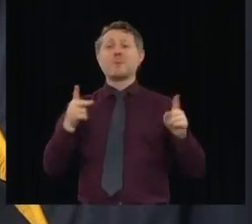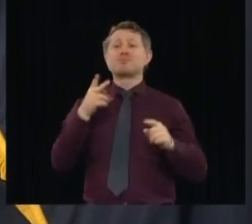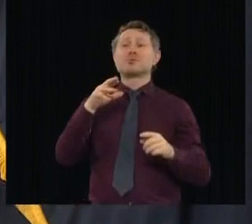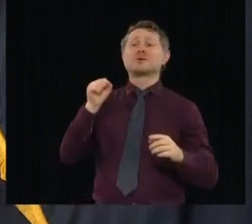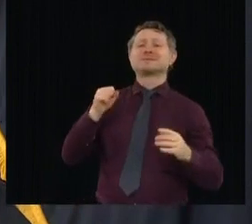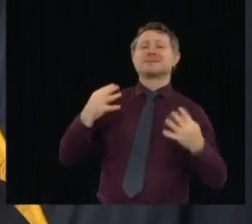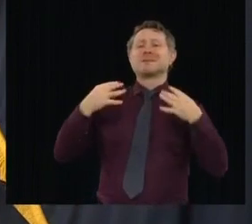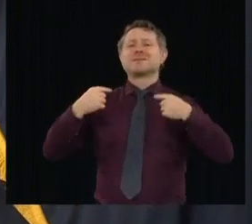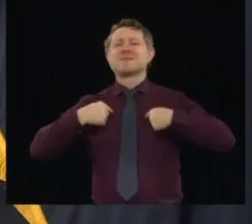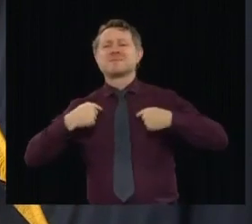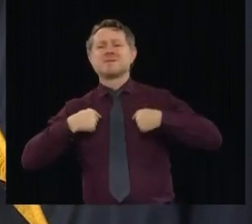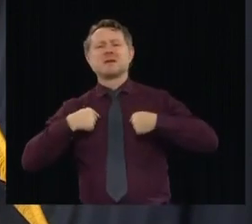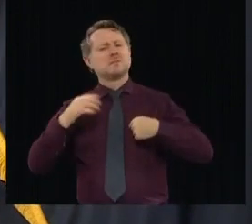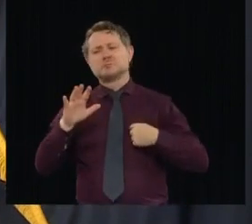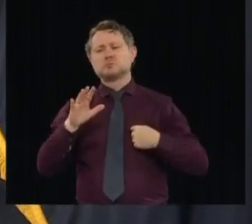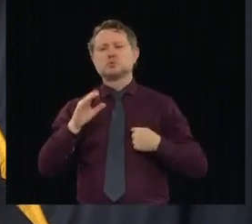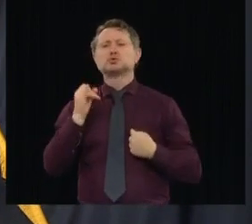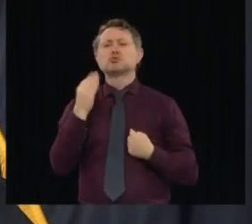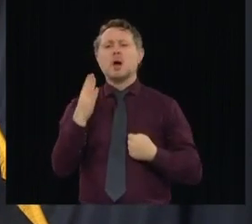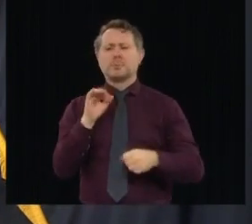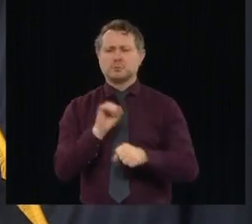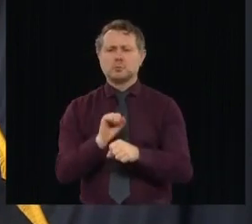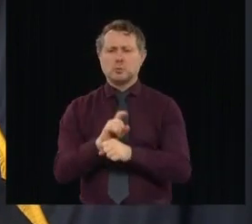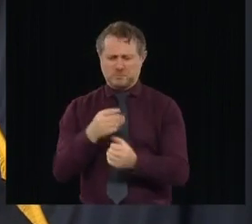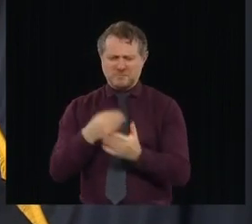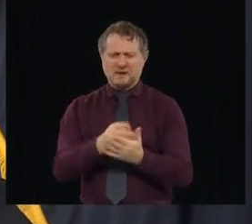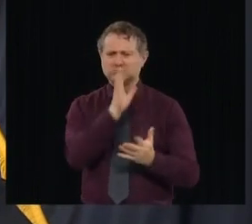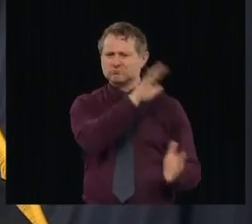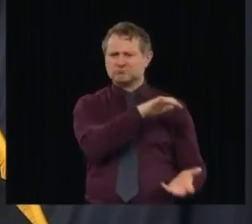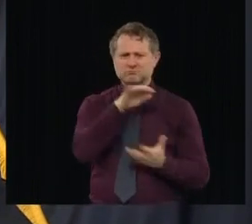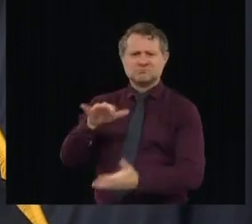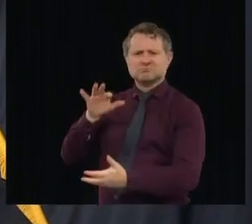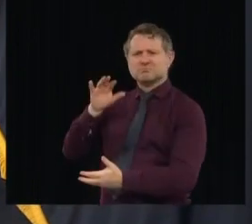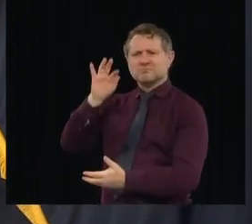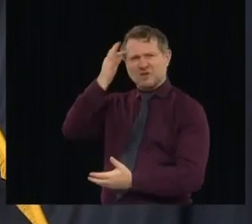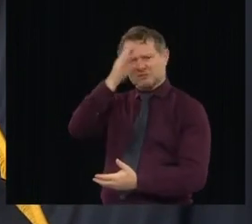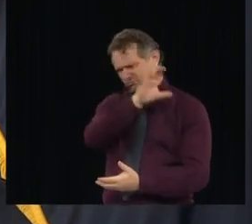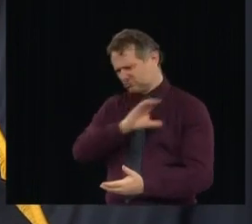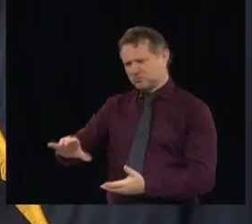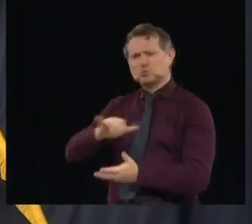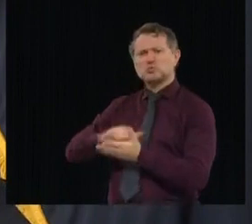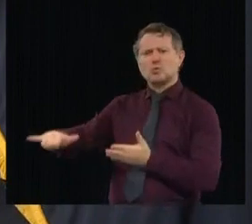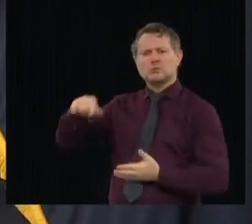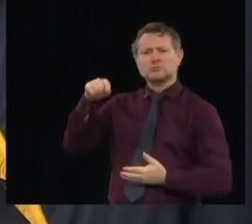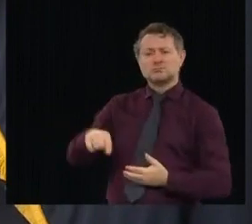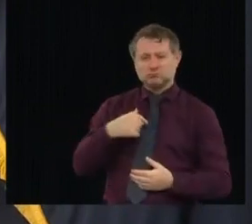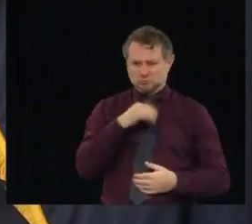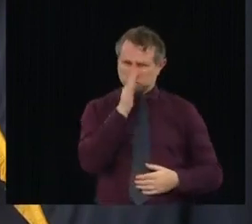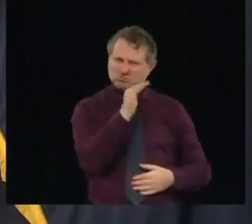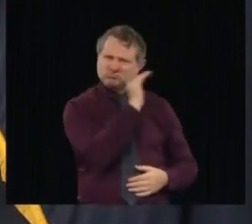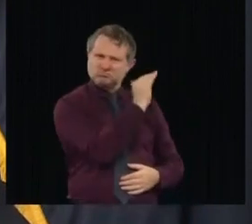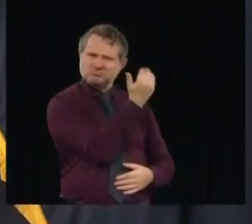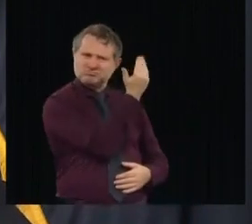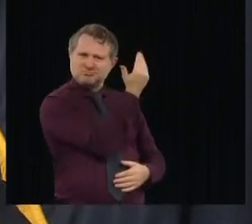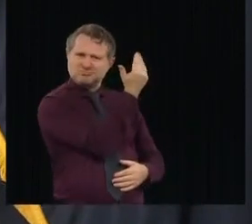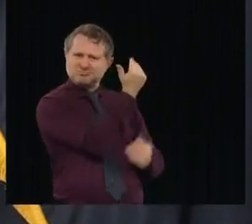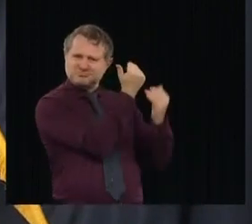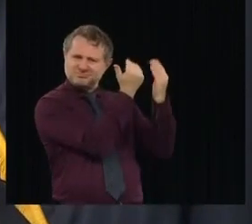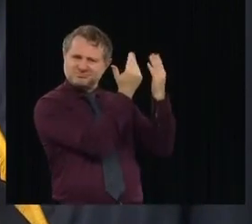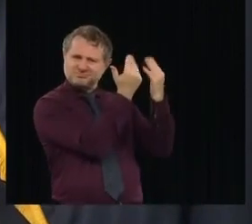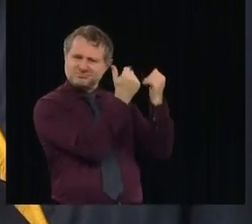and I want to hold them accountable. And, you know, at one point, you have to perform or not perform. Look, when I'm in